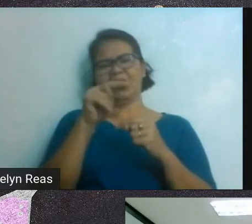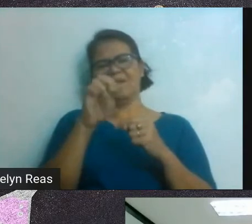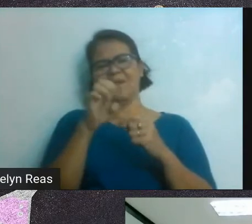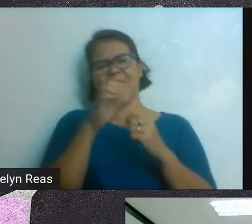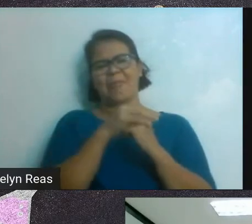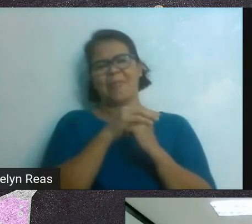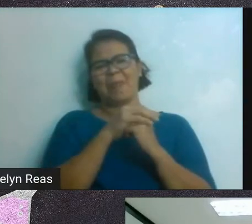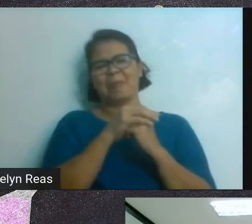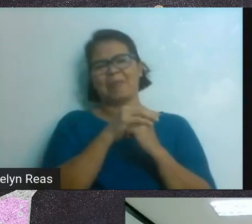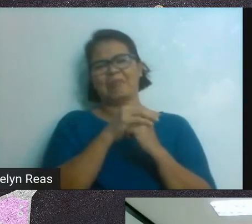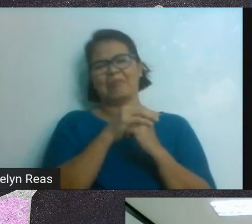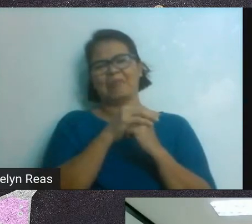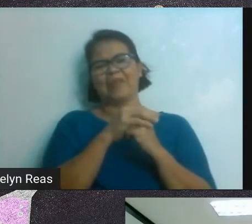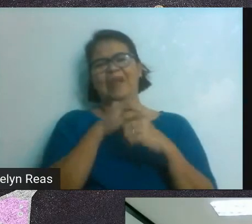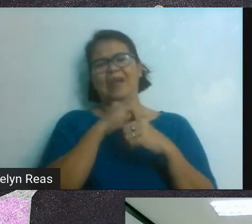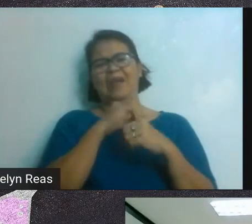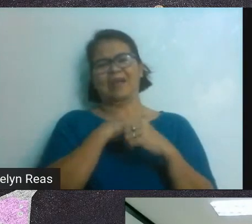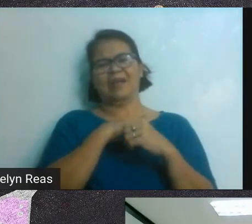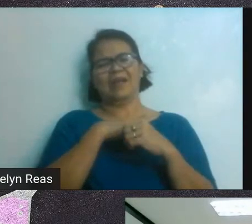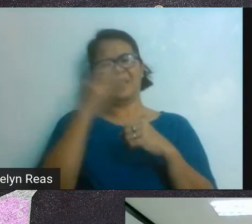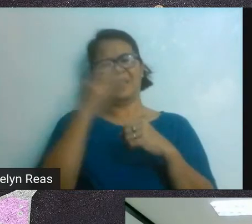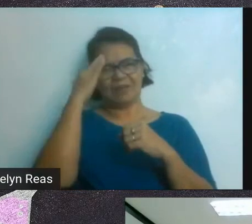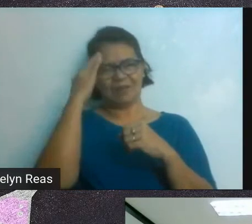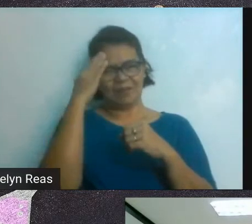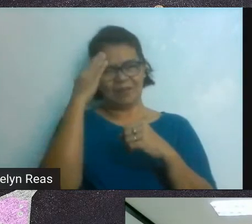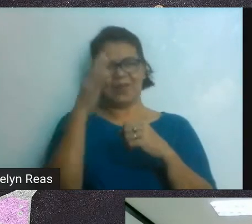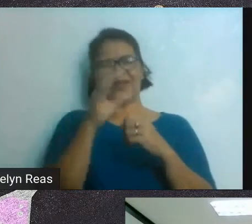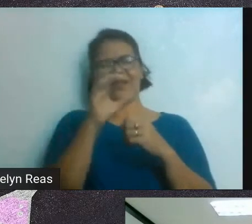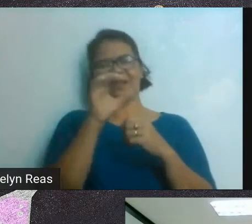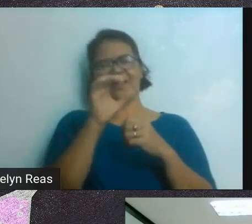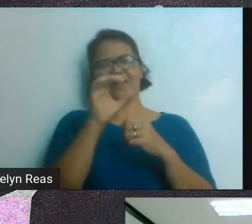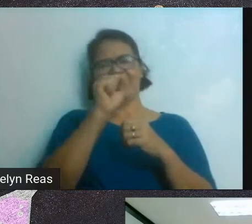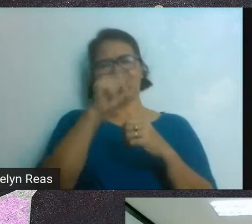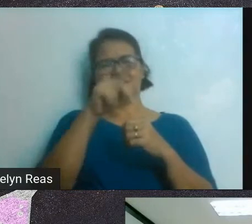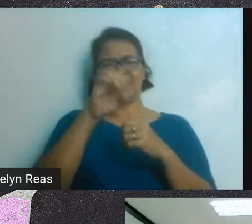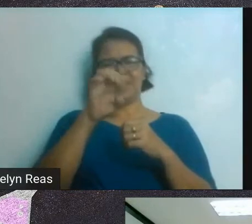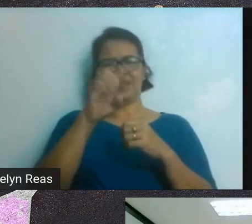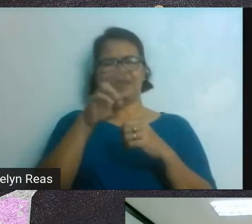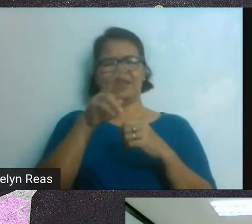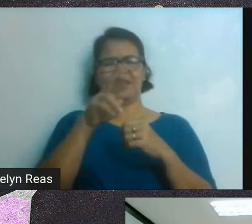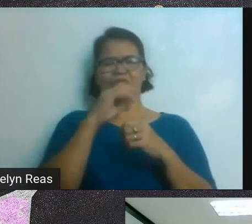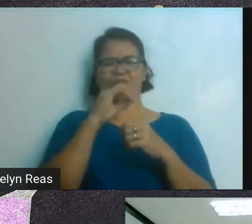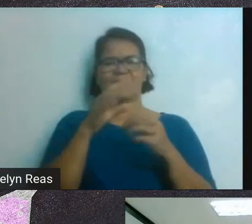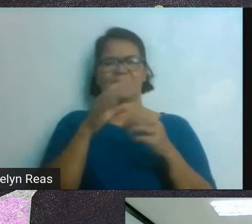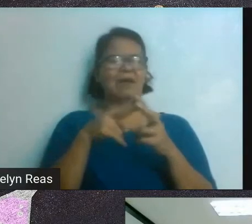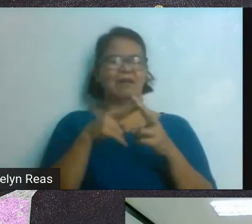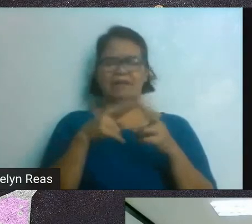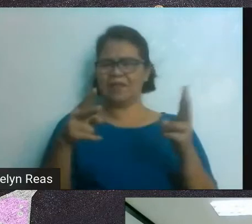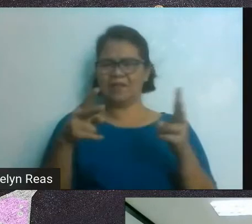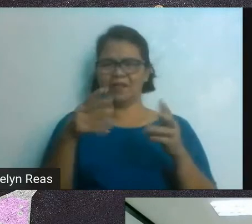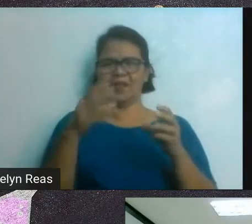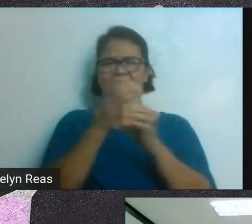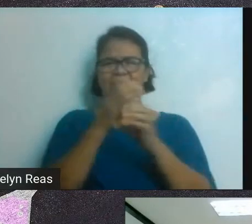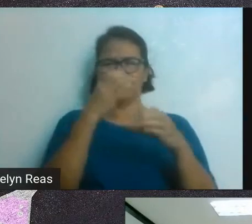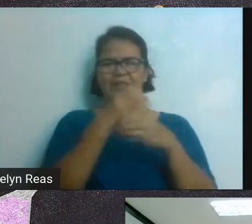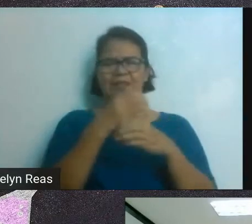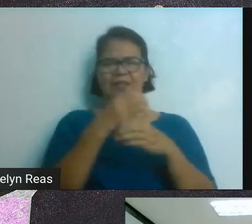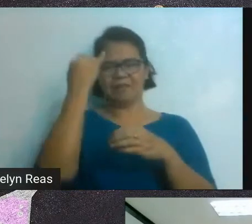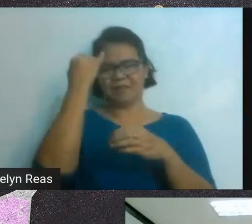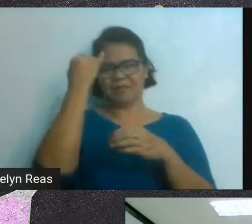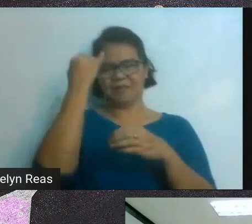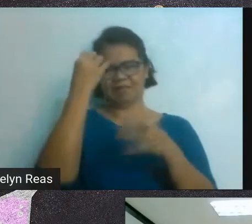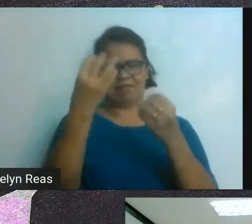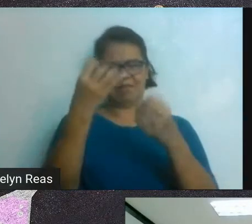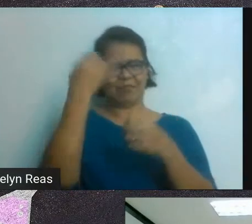yung occasional home visit. Mga ganon. I mean, isip ko, I don't know, but this one can be done in certain